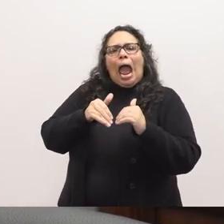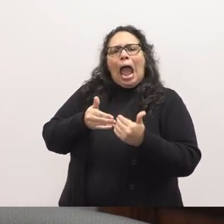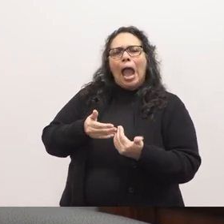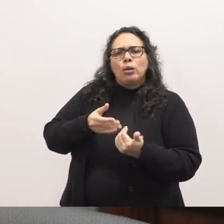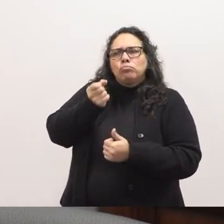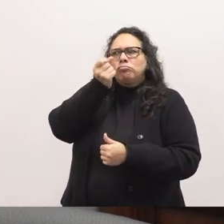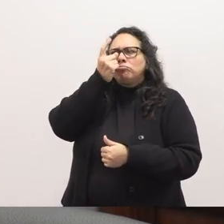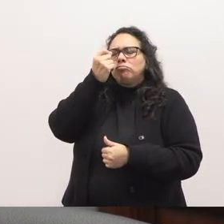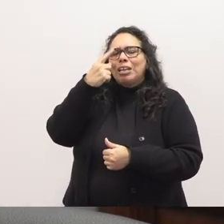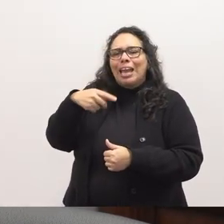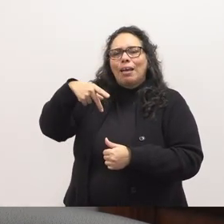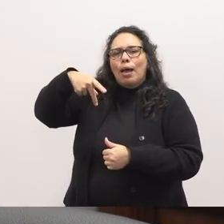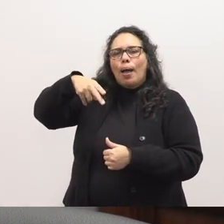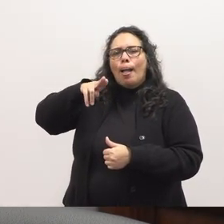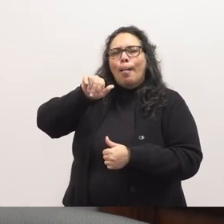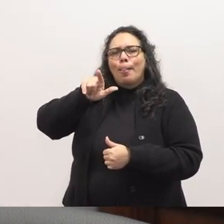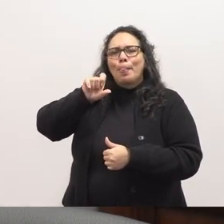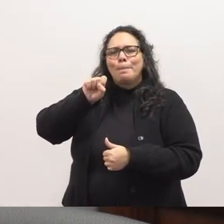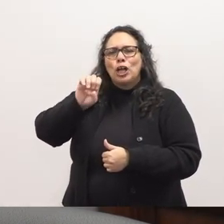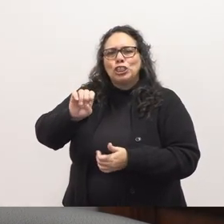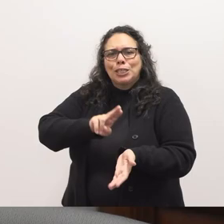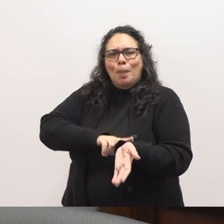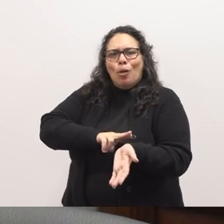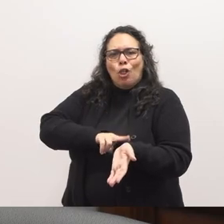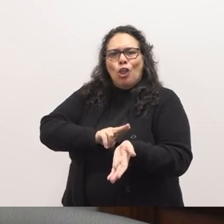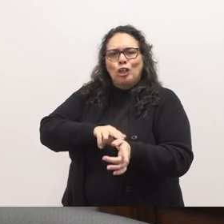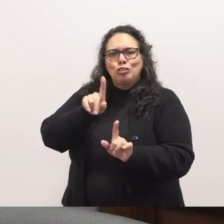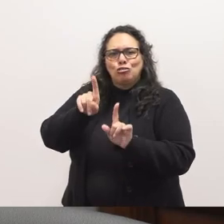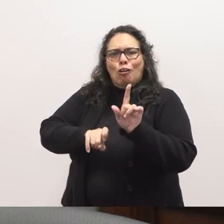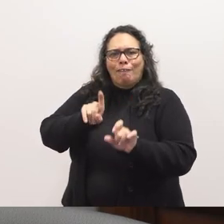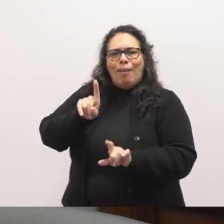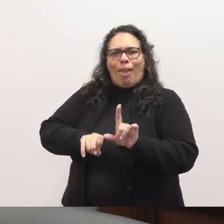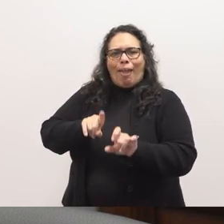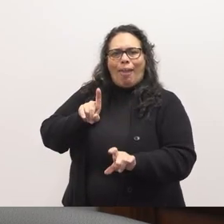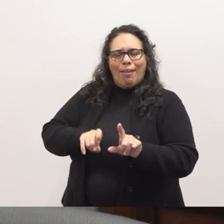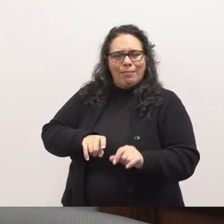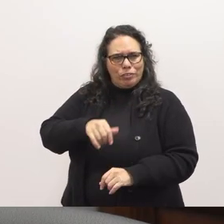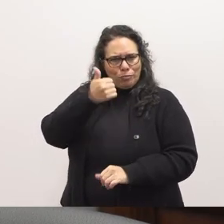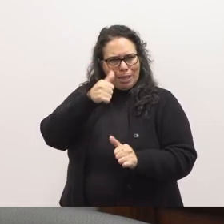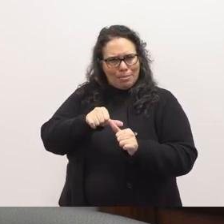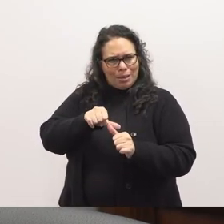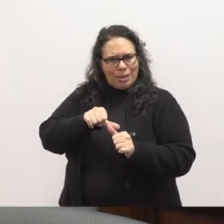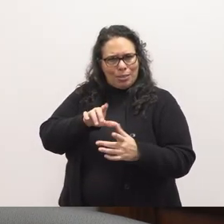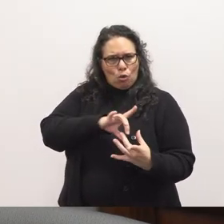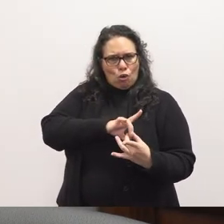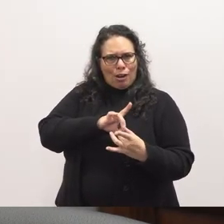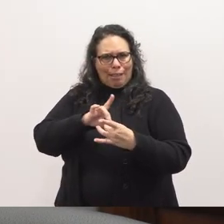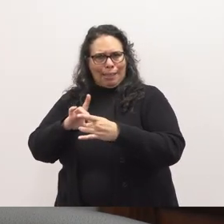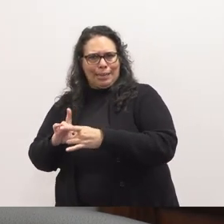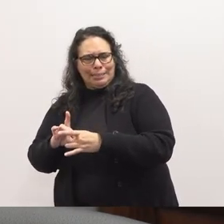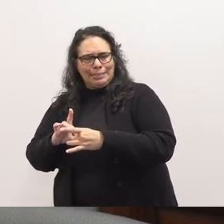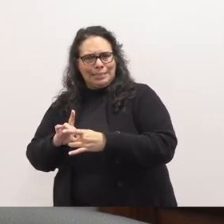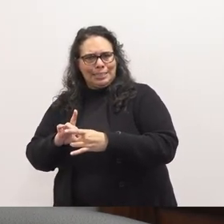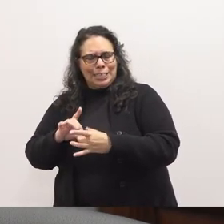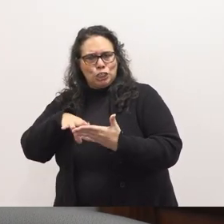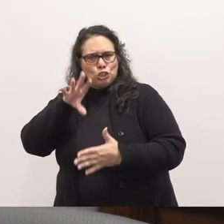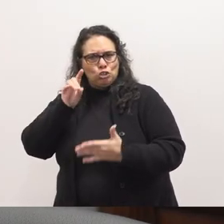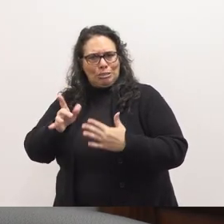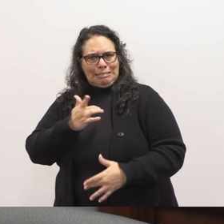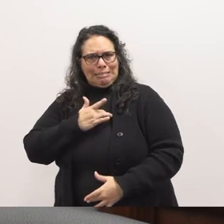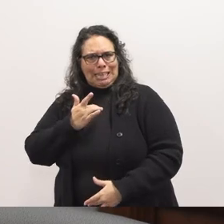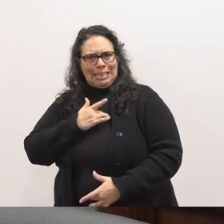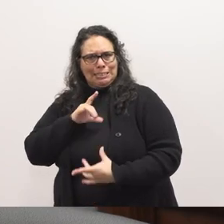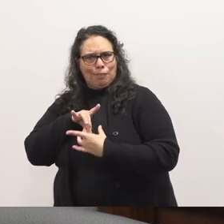and in terms of student engagement, the correlation, right, that we were talking about last time, between the student's sense of belonging and their